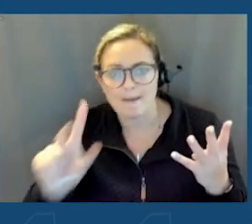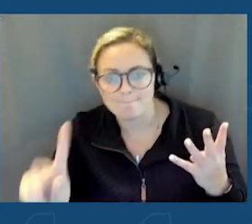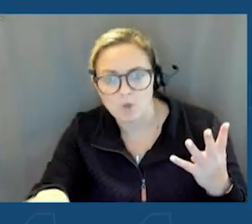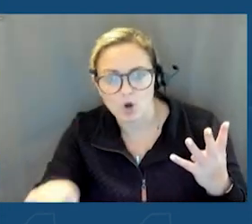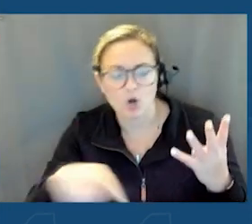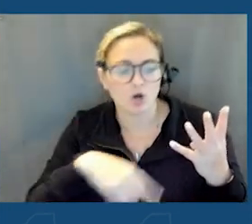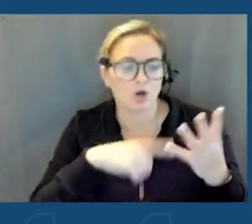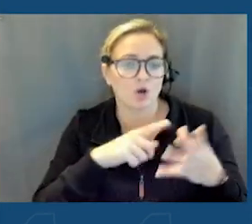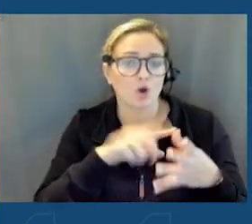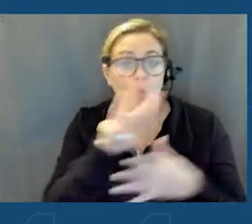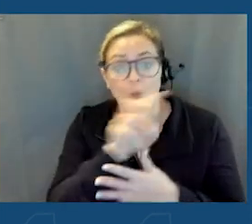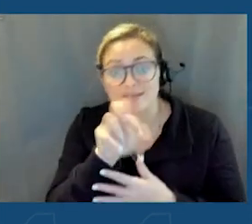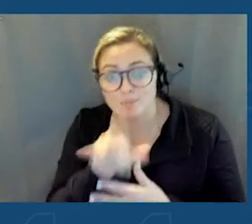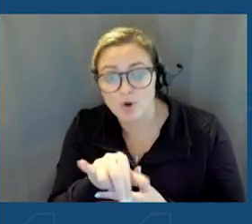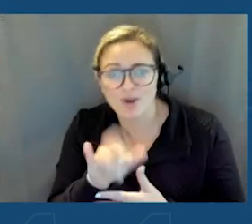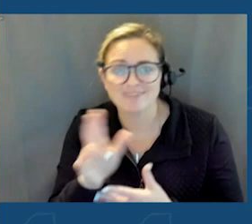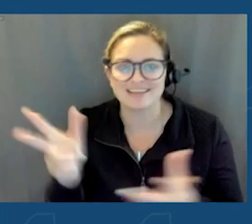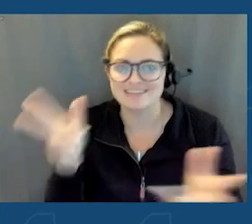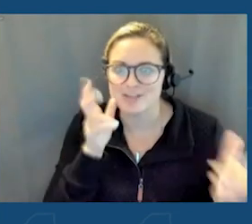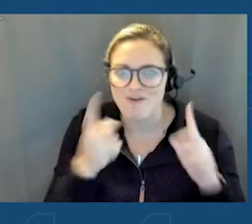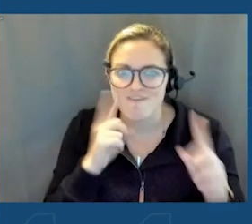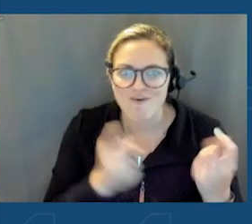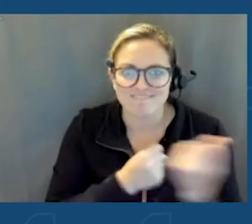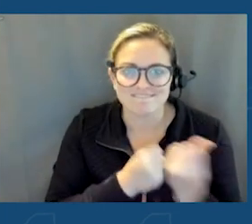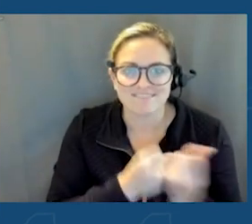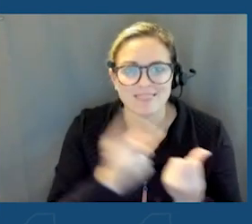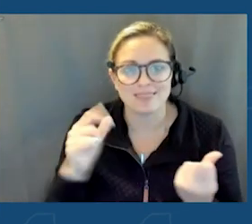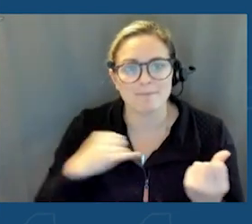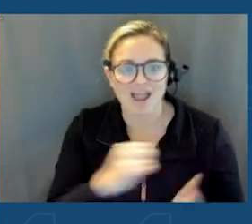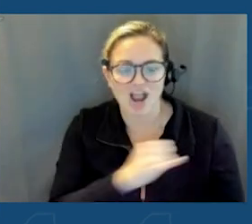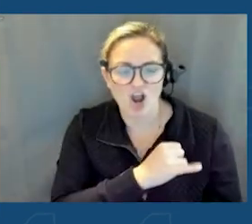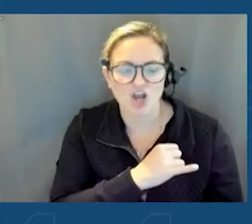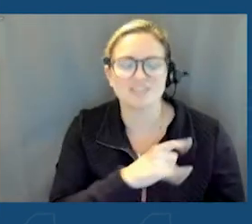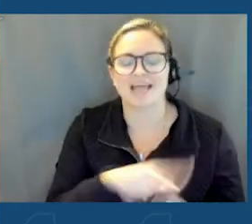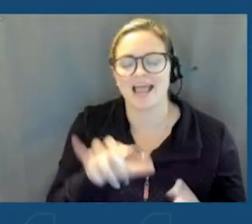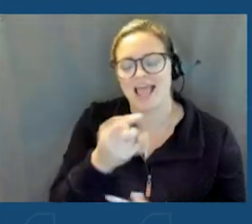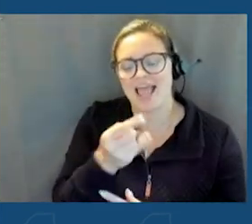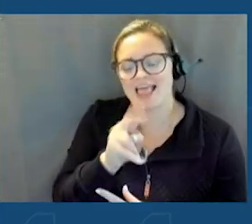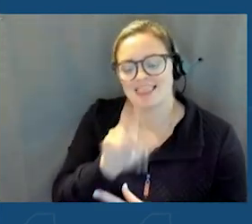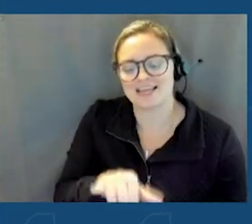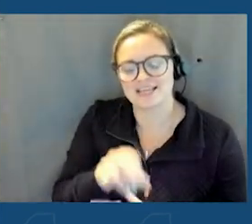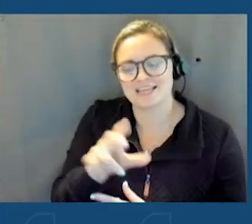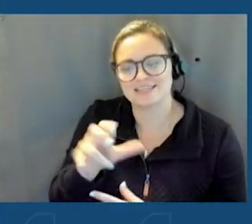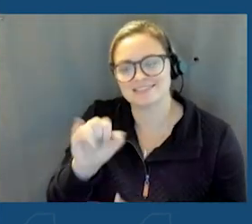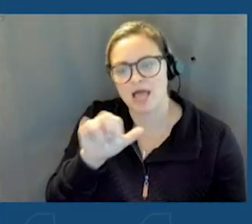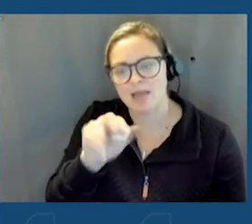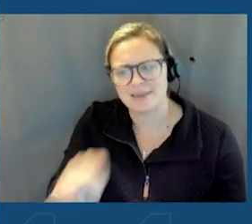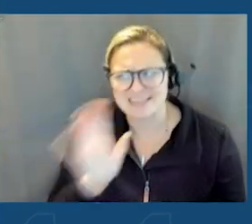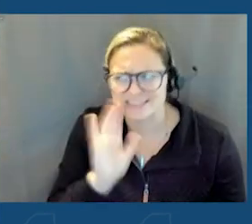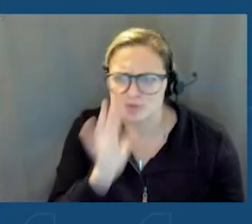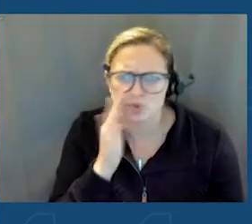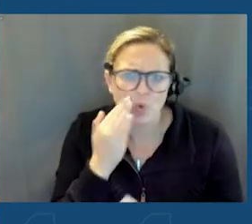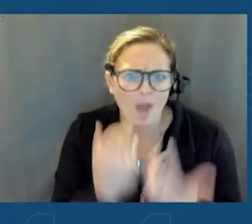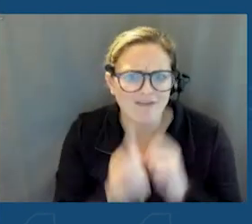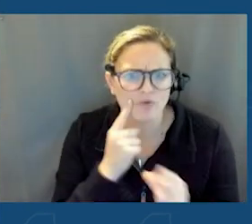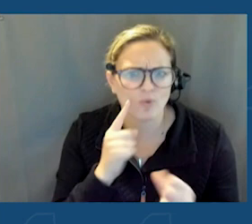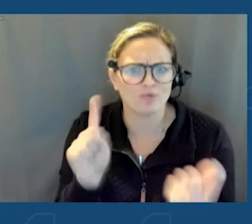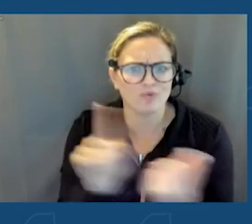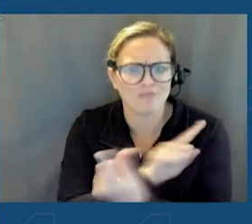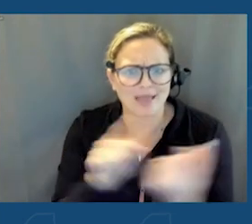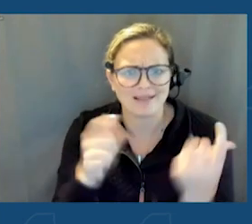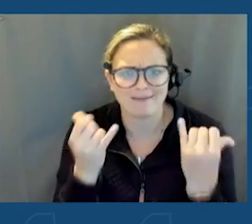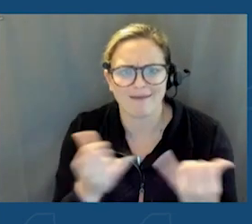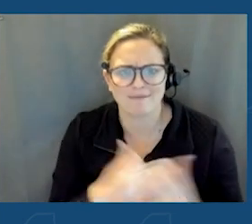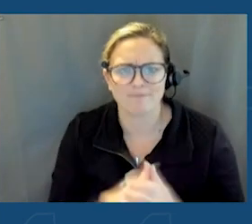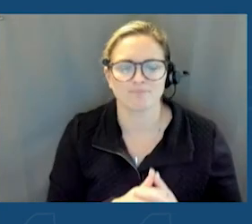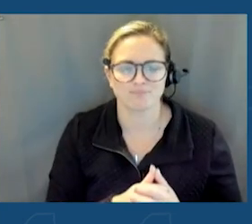for mayors. Also, Anthony Simon, the general chairman of SMART, who seems to know every single person we've met along the way here today.